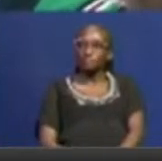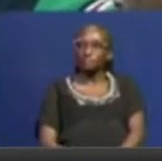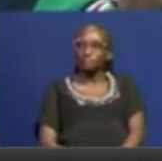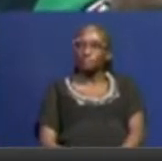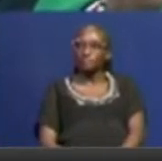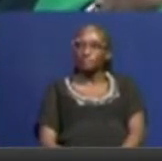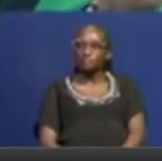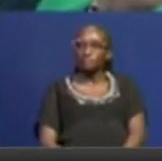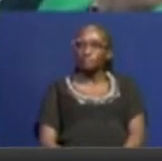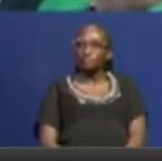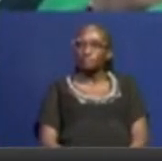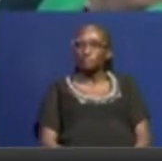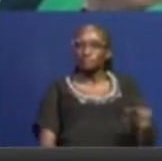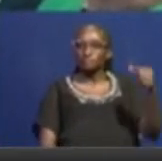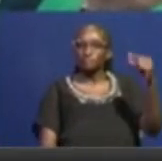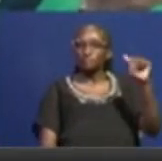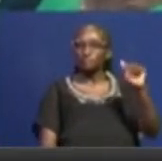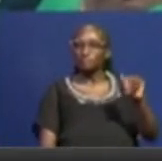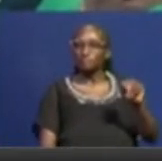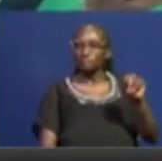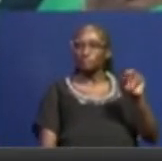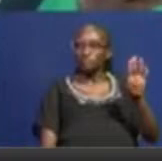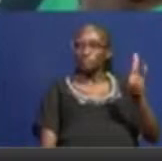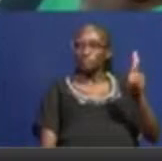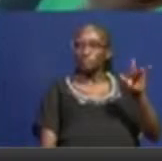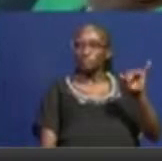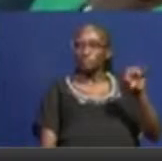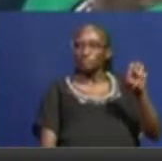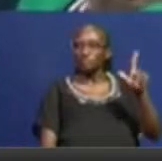Narok West Gabriel Koshal Tongoyo.